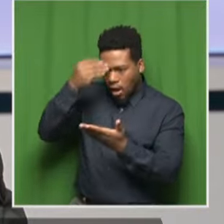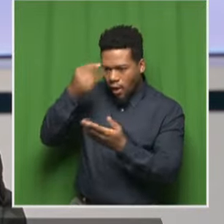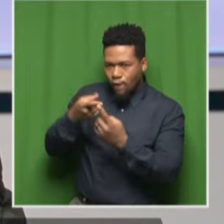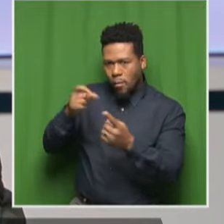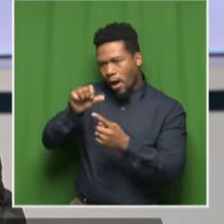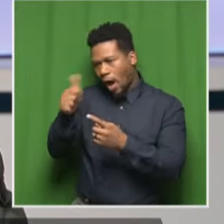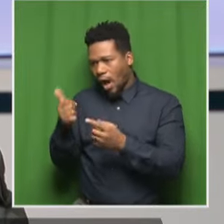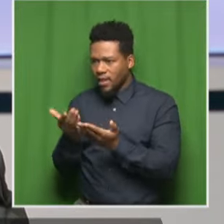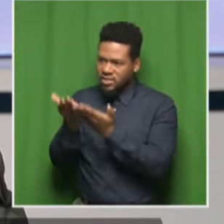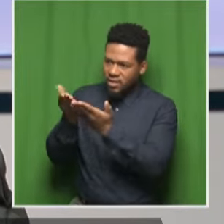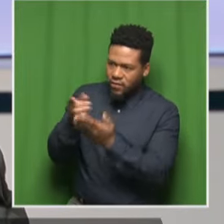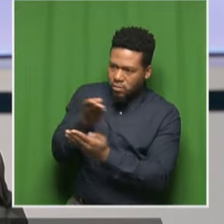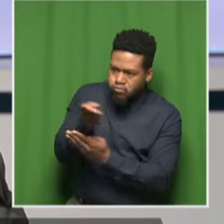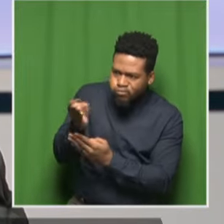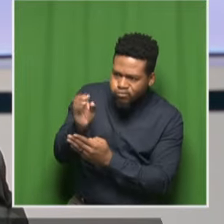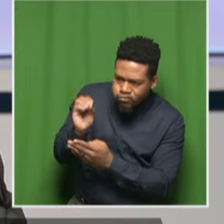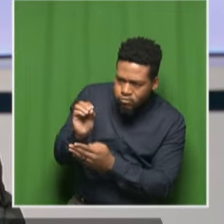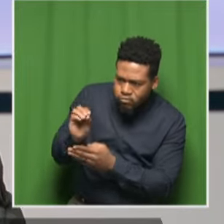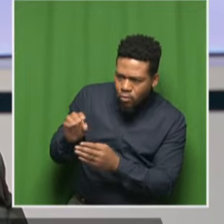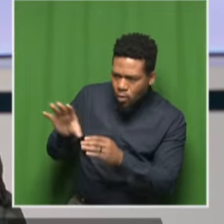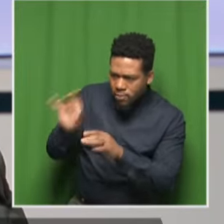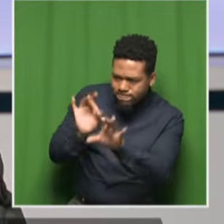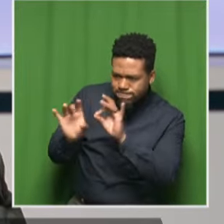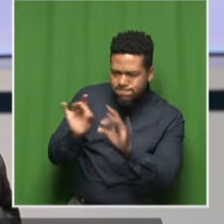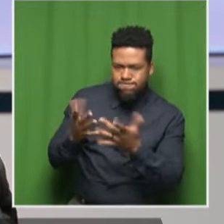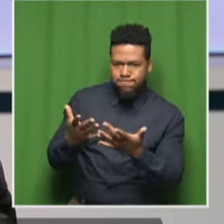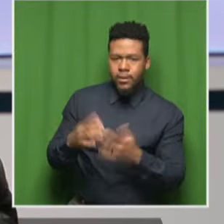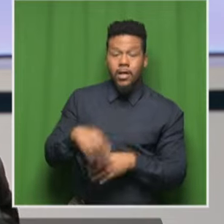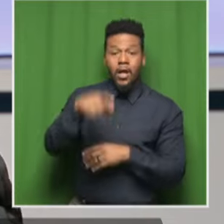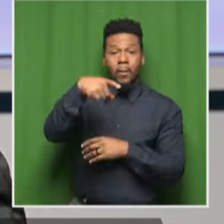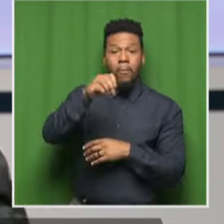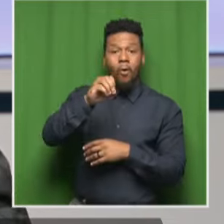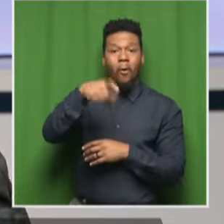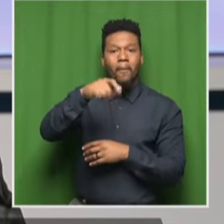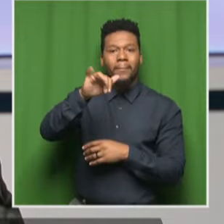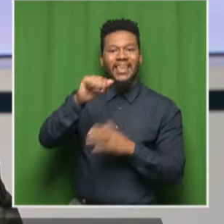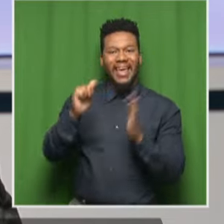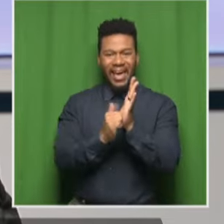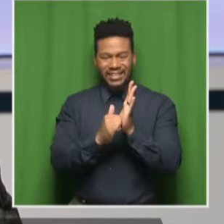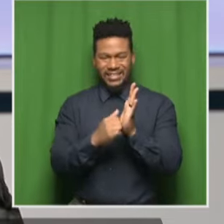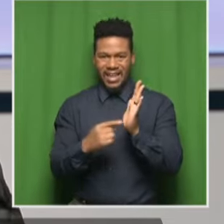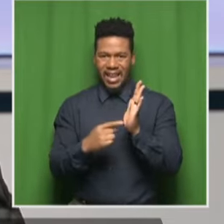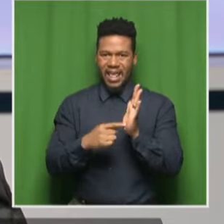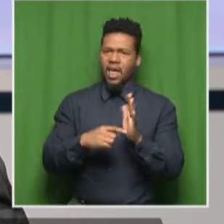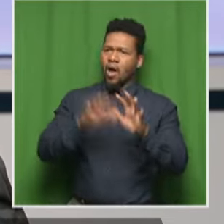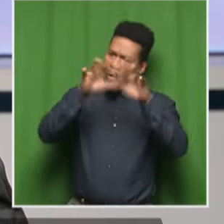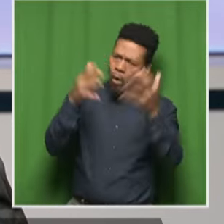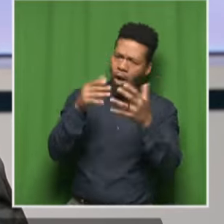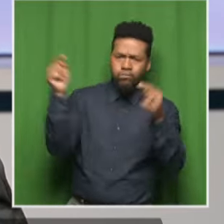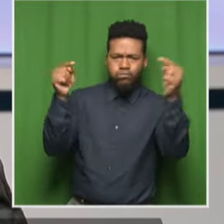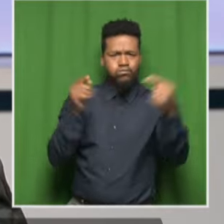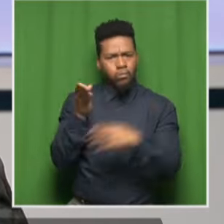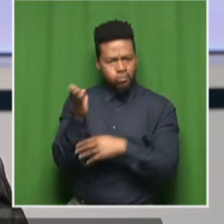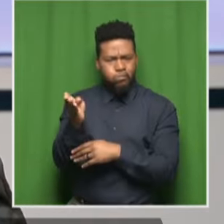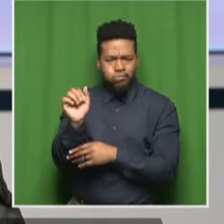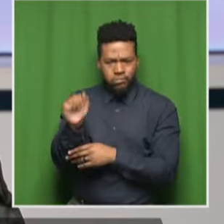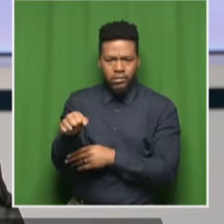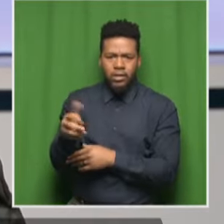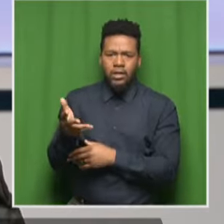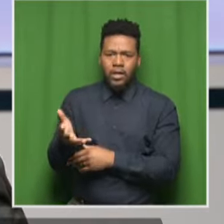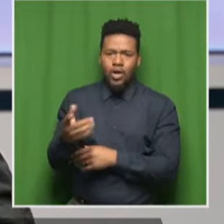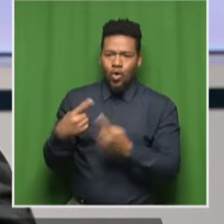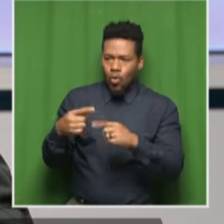because the POPI Act is something that is renowned across the world and it's respected across the world, we decided to leverage on